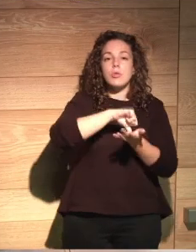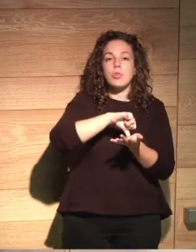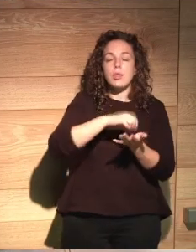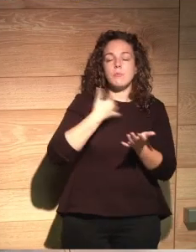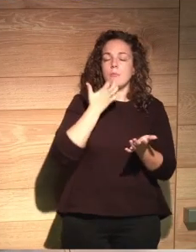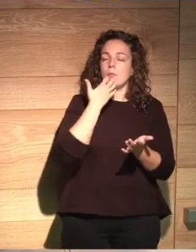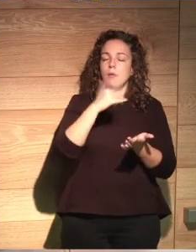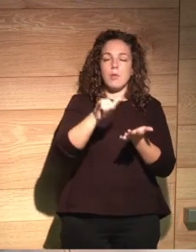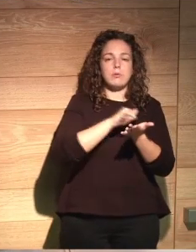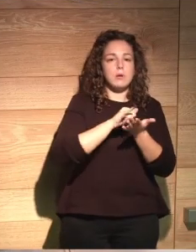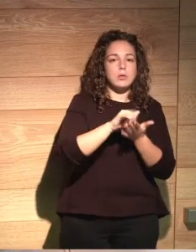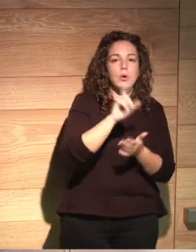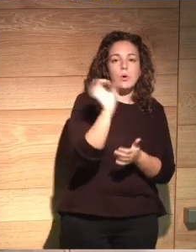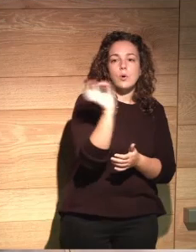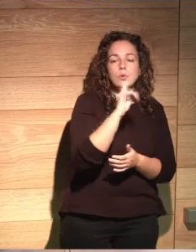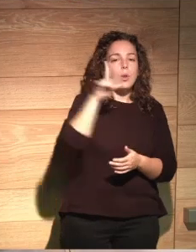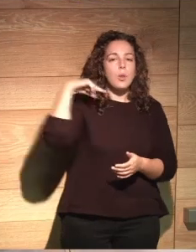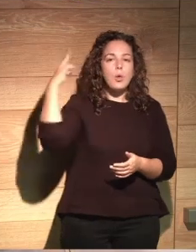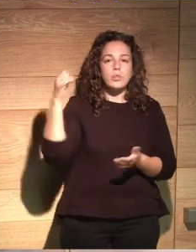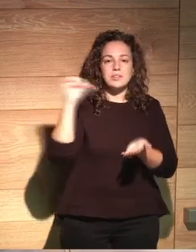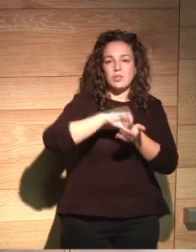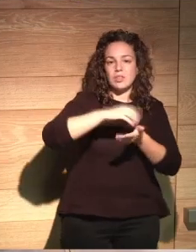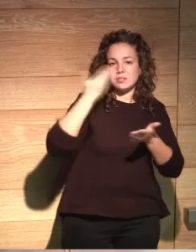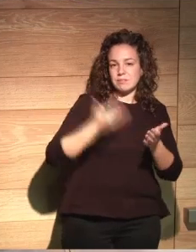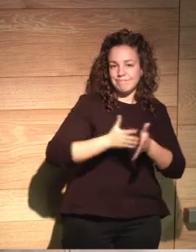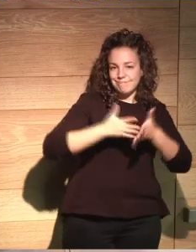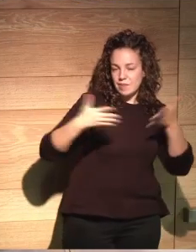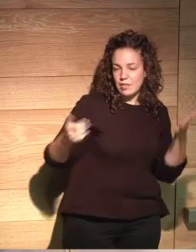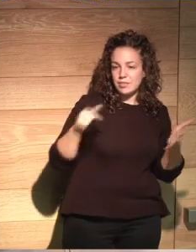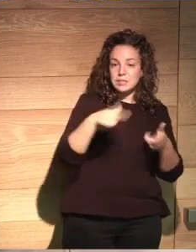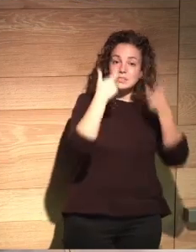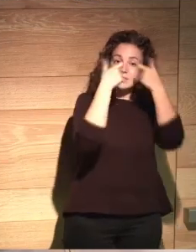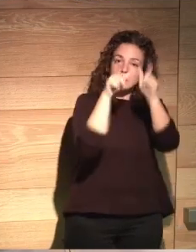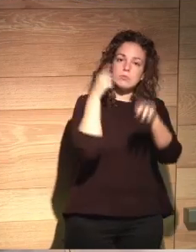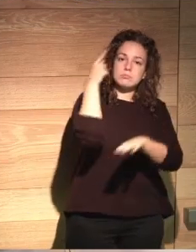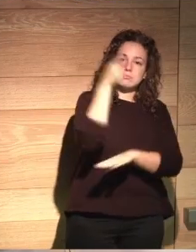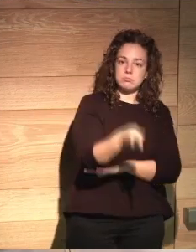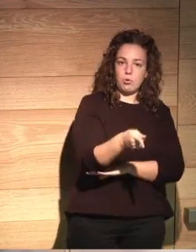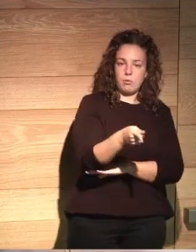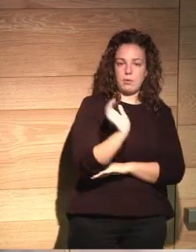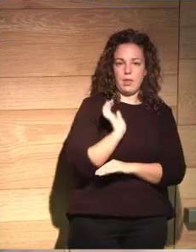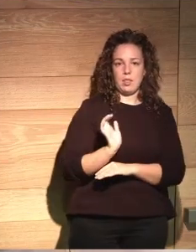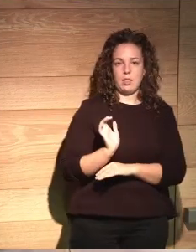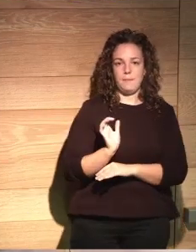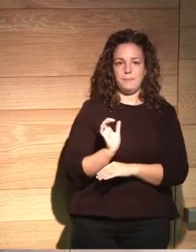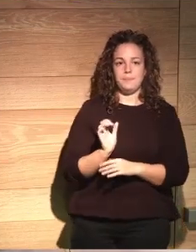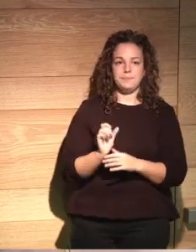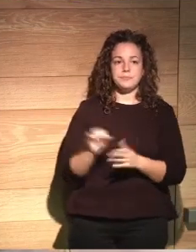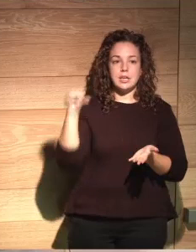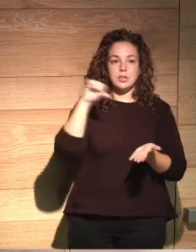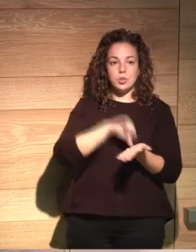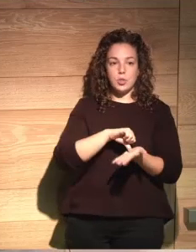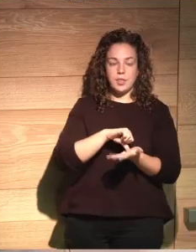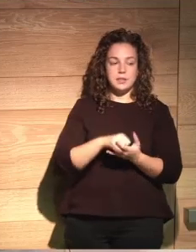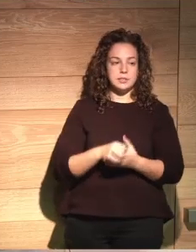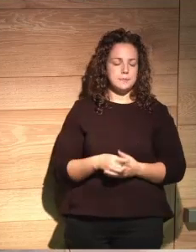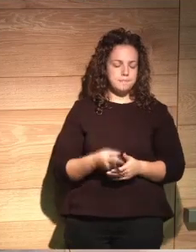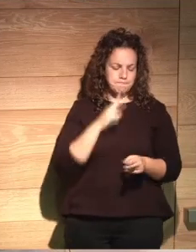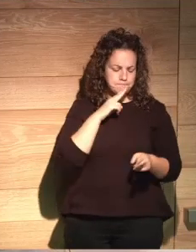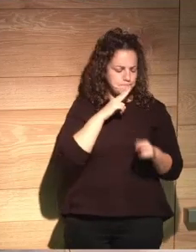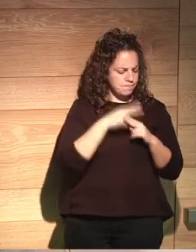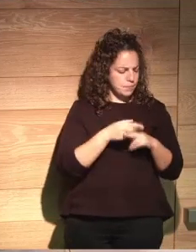for me. And this is why in a big city such as New York or London, that is the prevailing sector. I mean, it's not